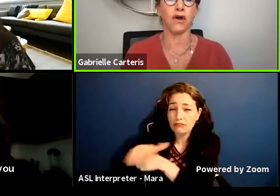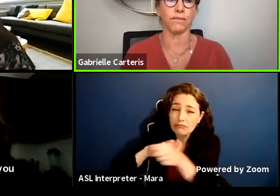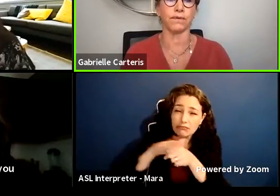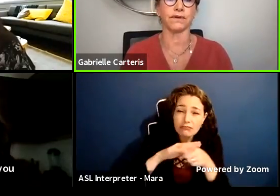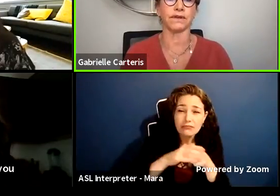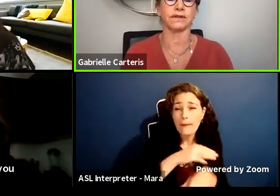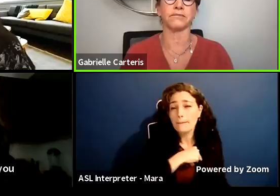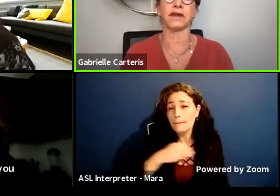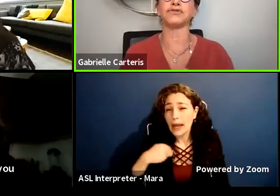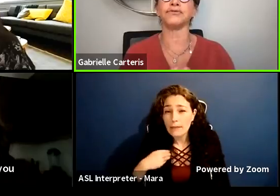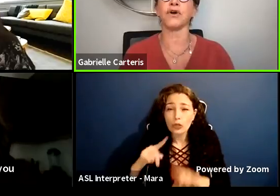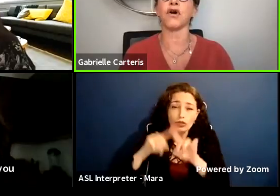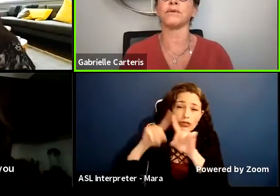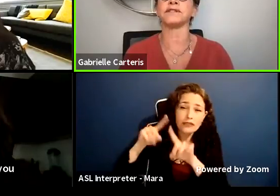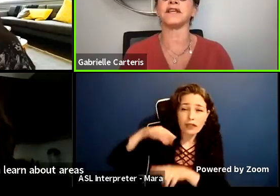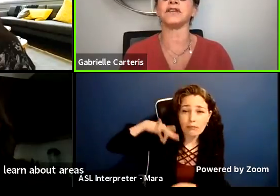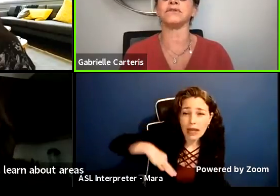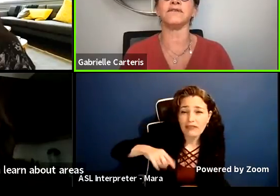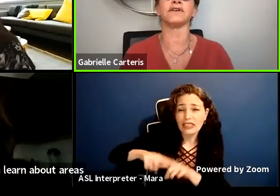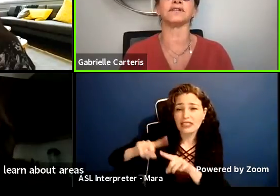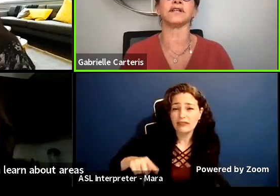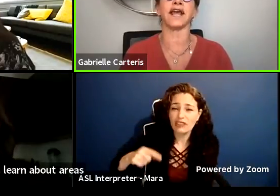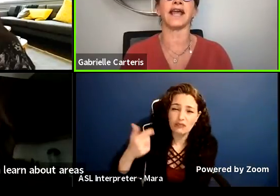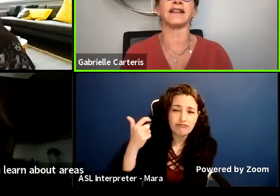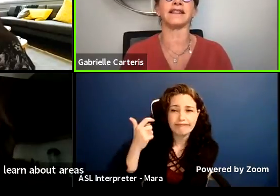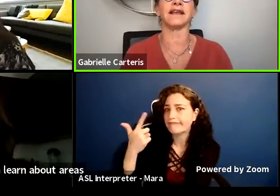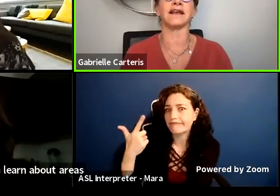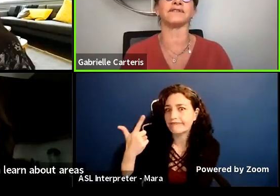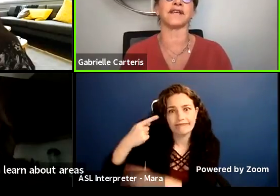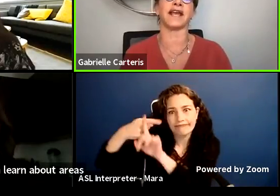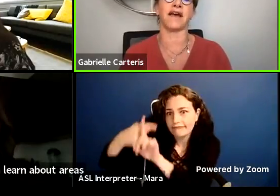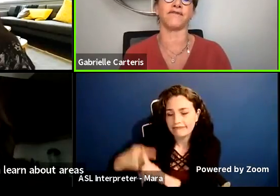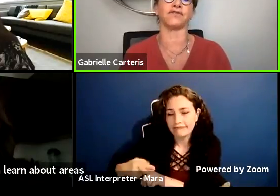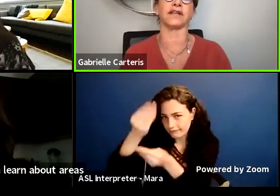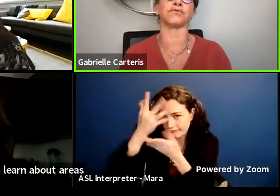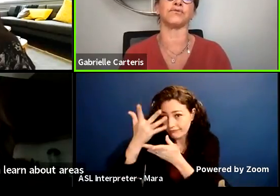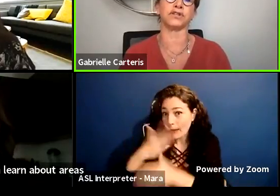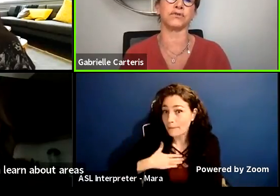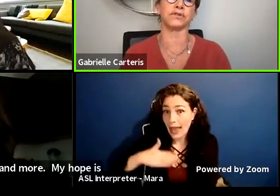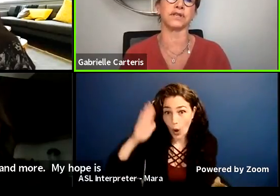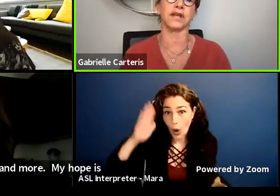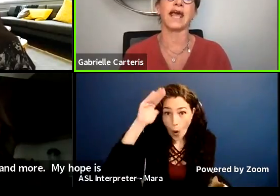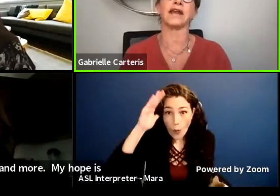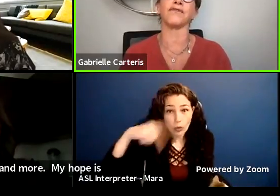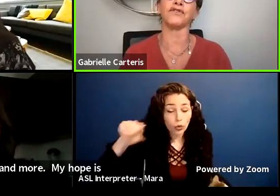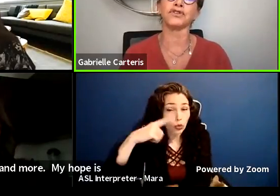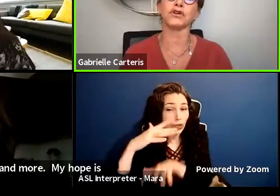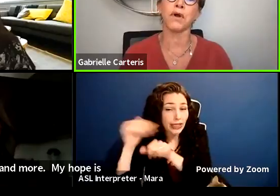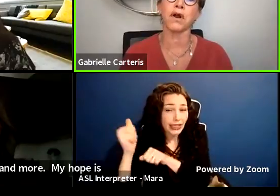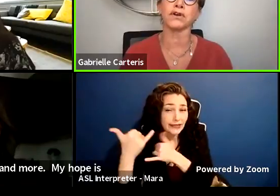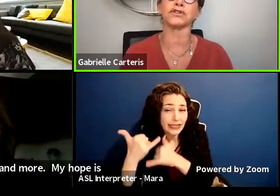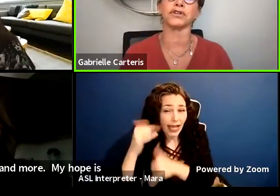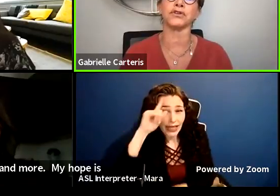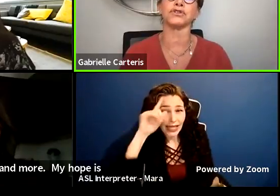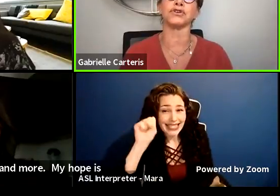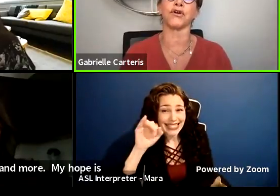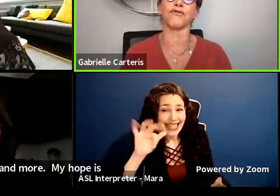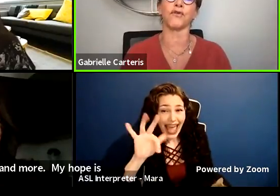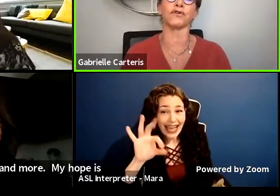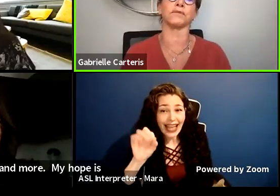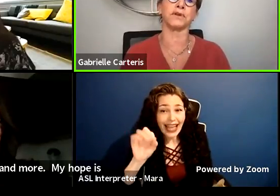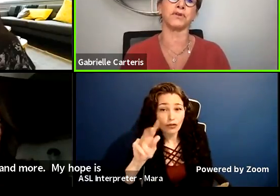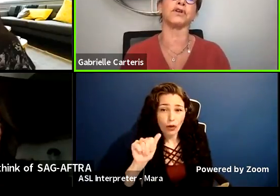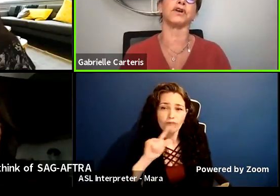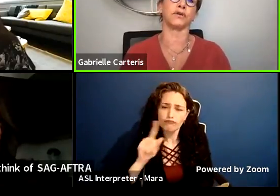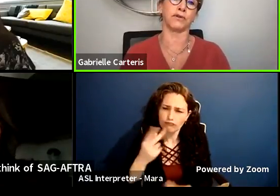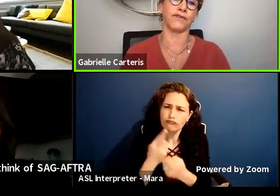My true hope is that you leave here today and think of SAG-AFTRA as a resource and a future partner to you as you go